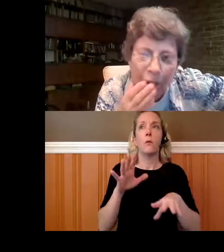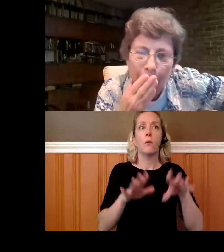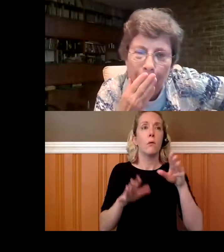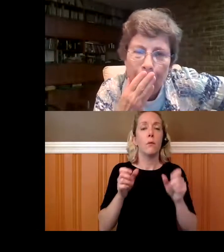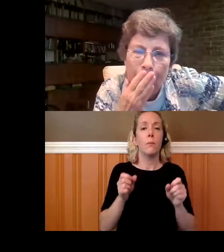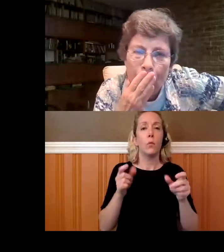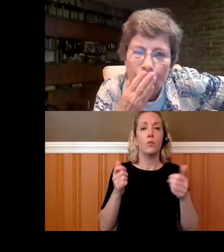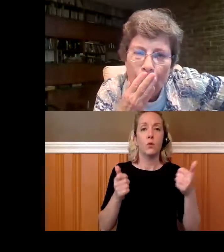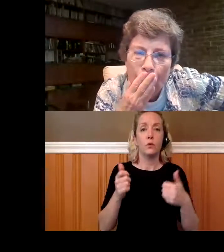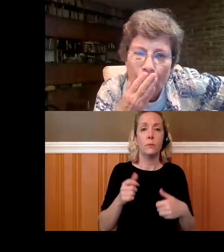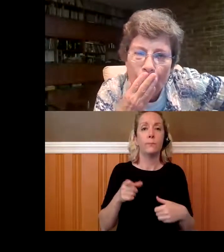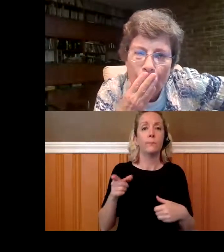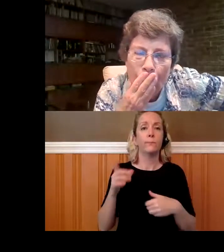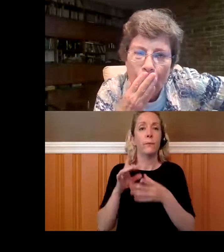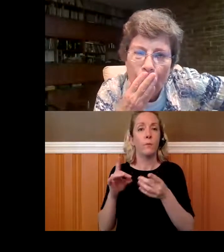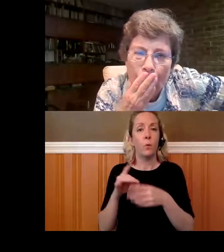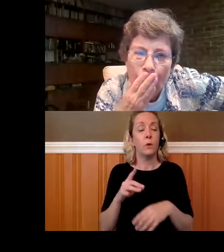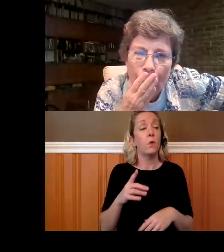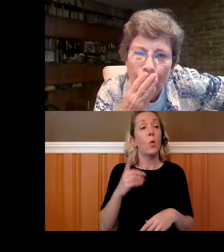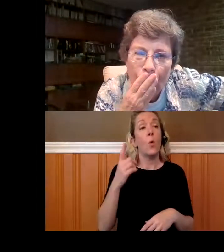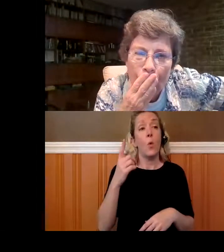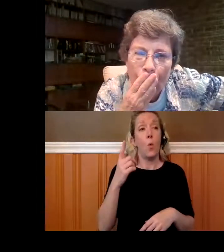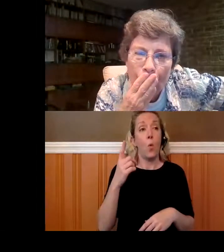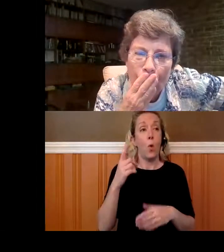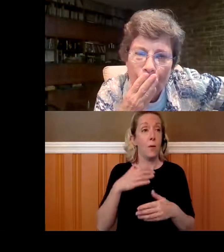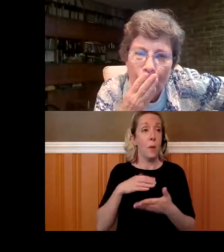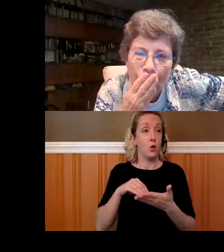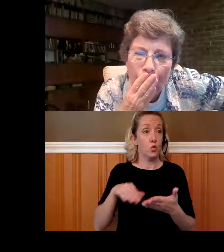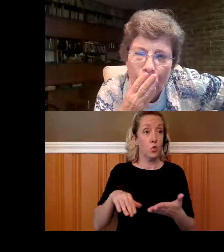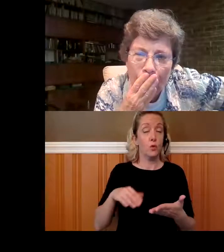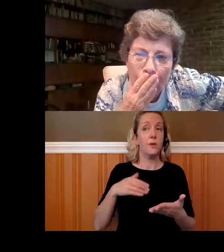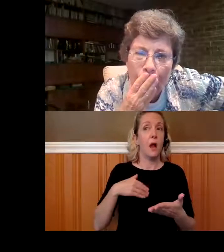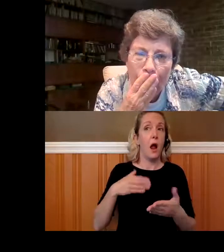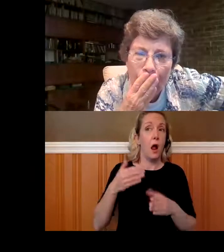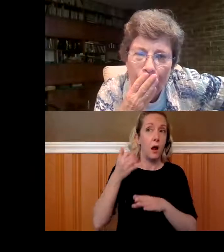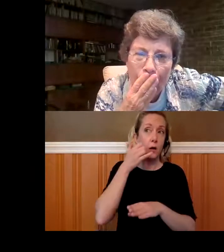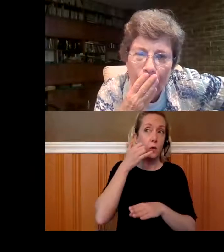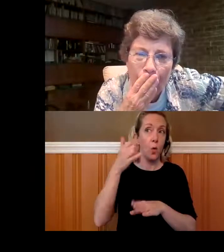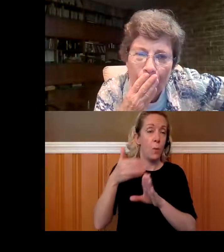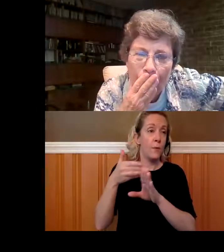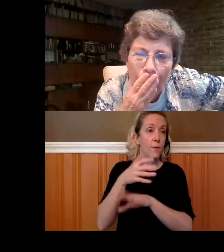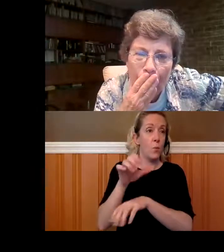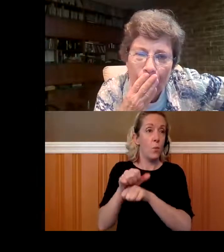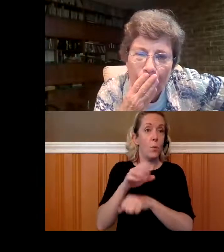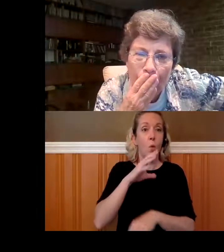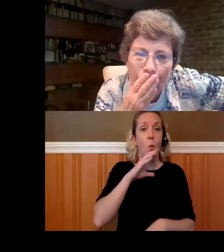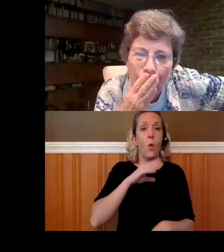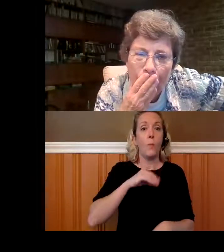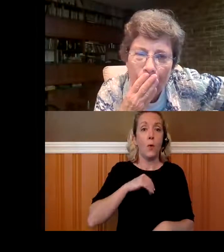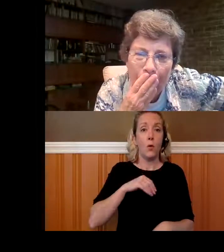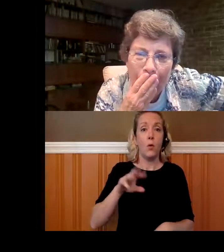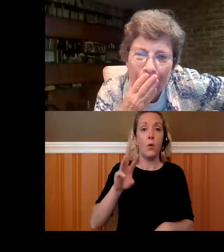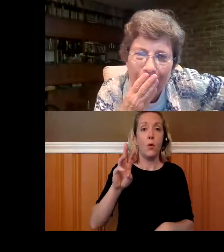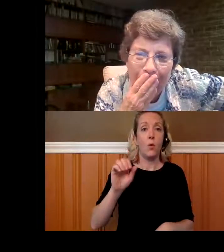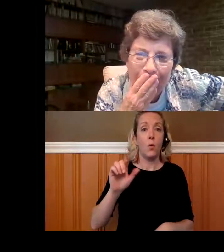Well, with one of my students, I set it up ahead of time with the Walmart person, but he needed help finding